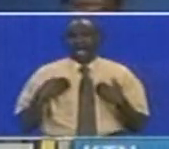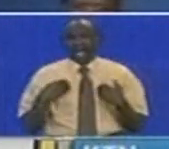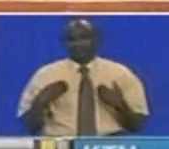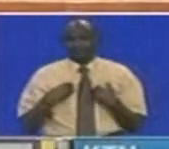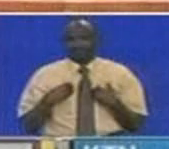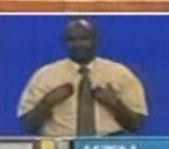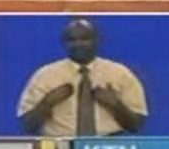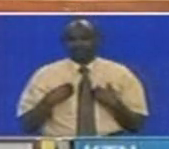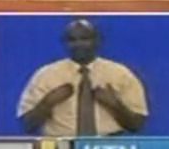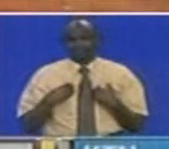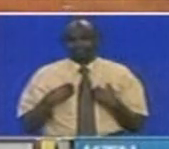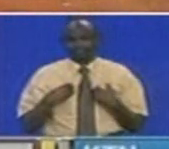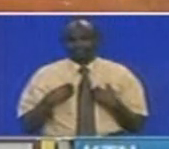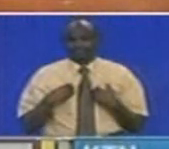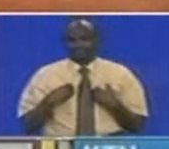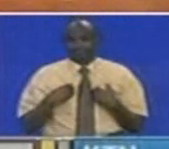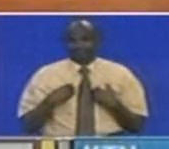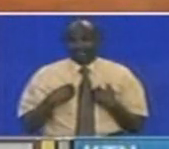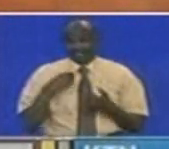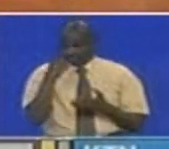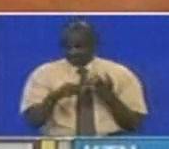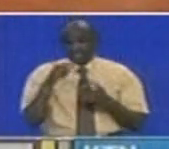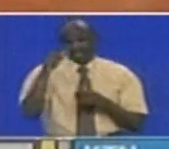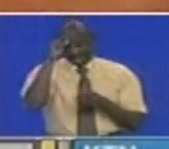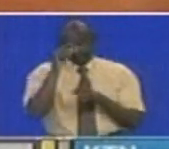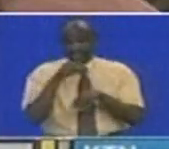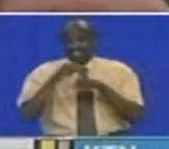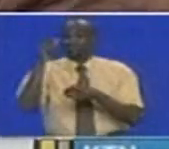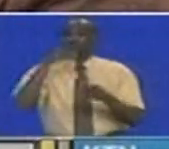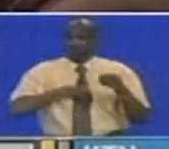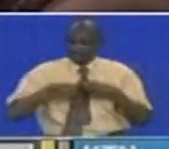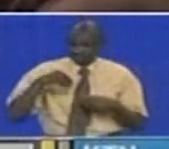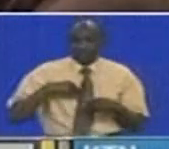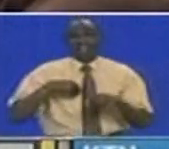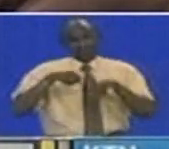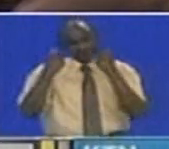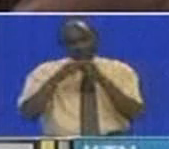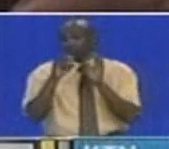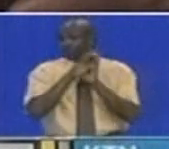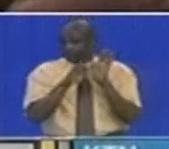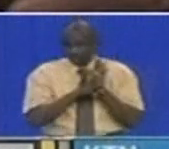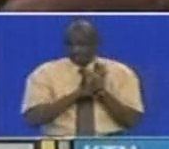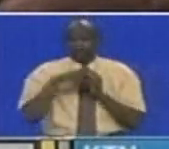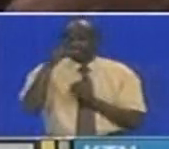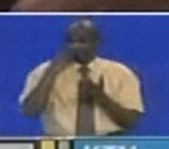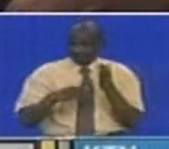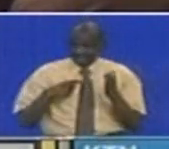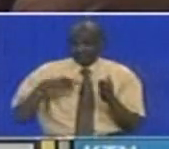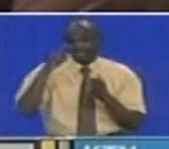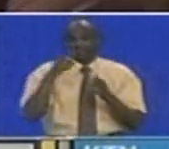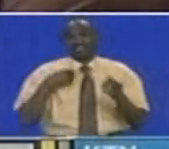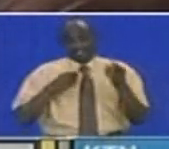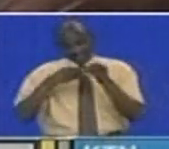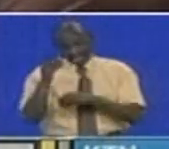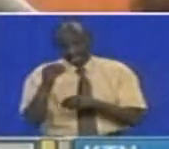shopping. The governor is accused of corruption and violation of the Constitution. Wambora is indicted of purchasing maize